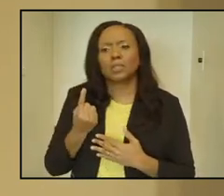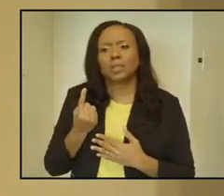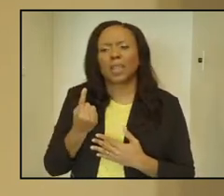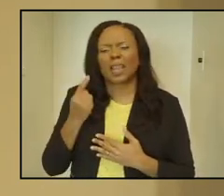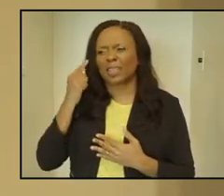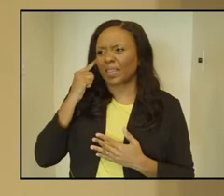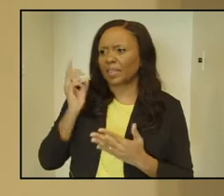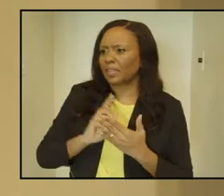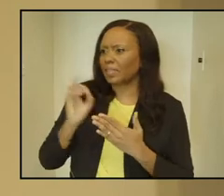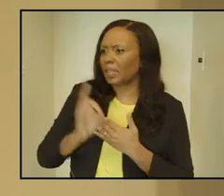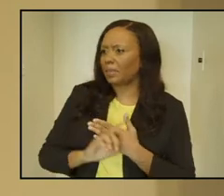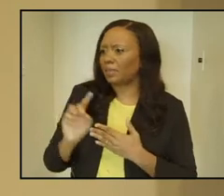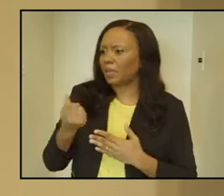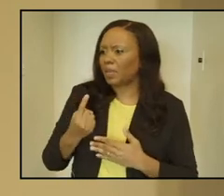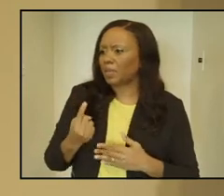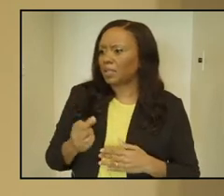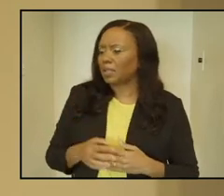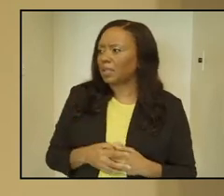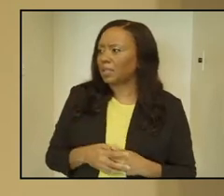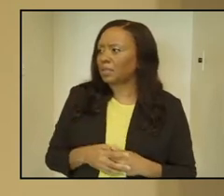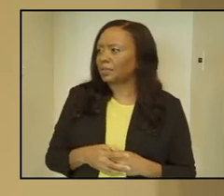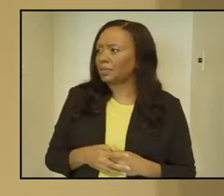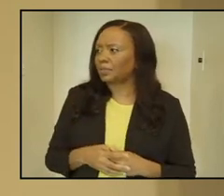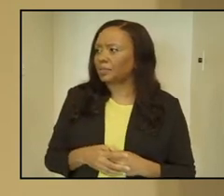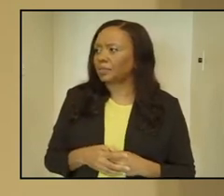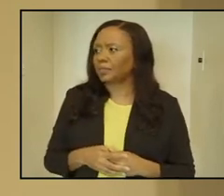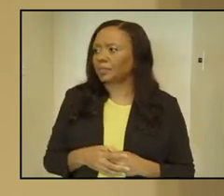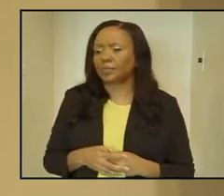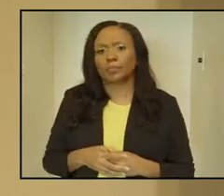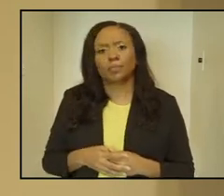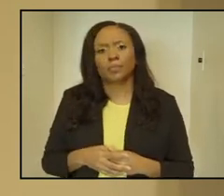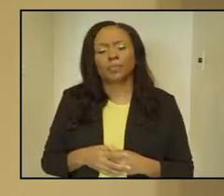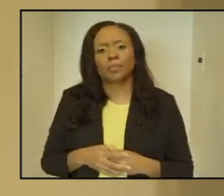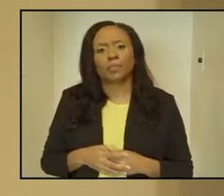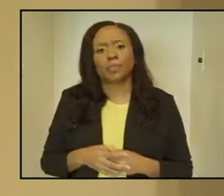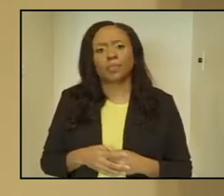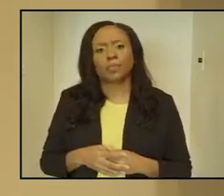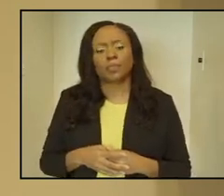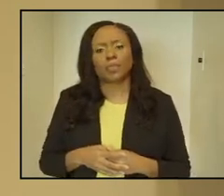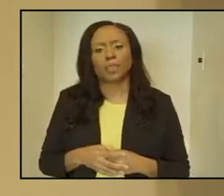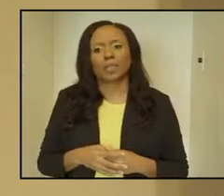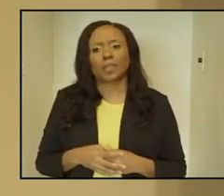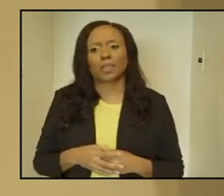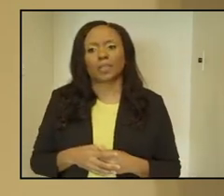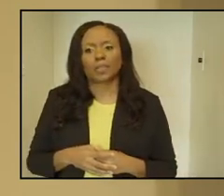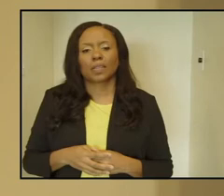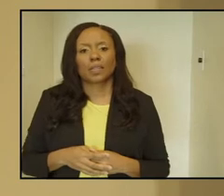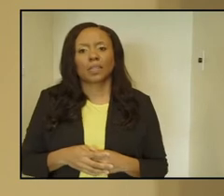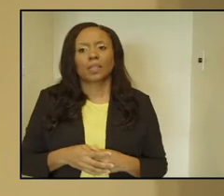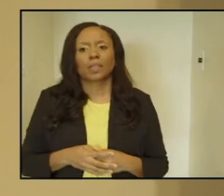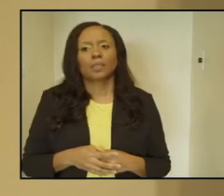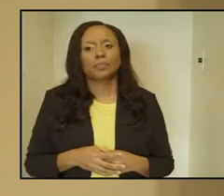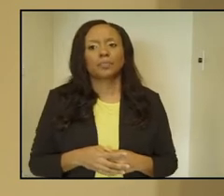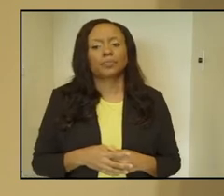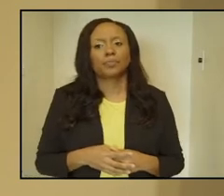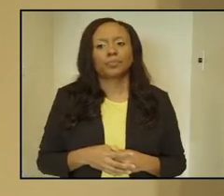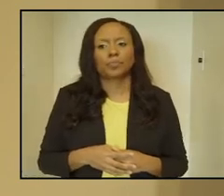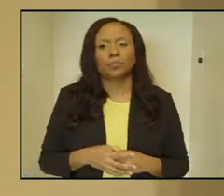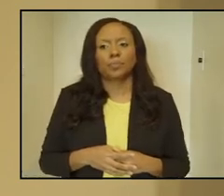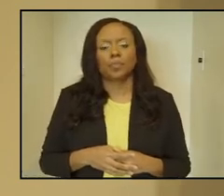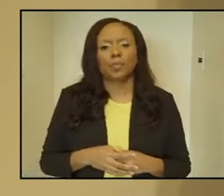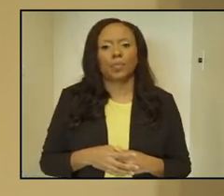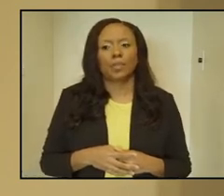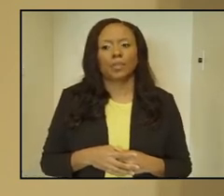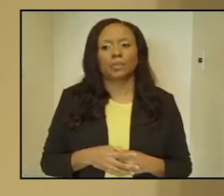And that is, how do we make things happen? How do we give people a sense of this is what your